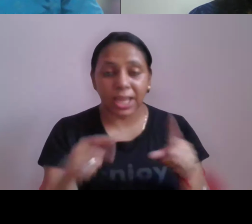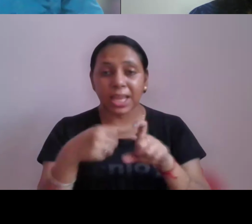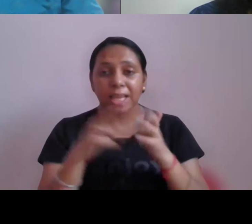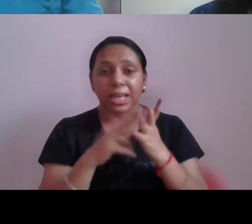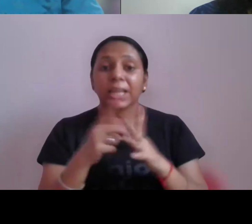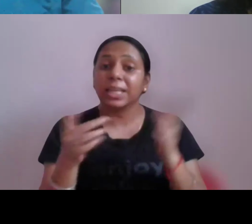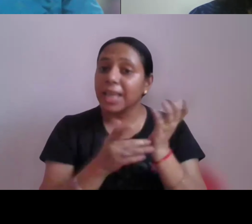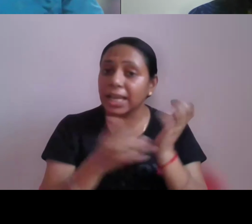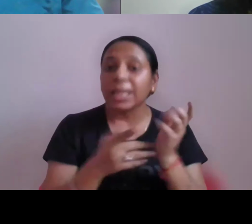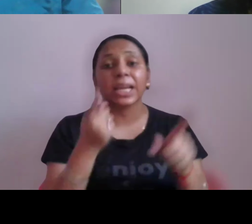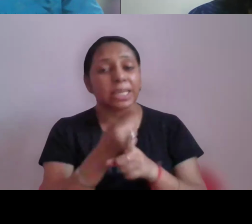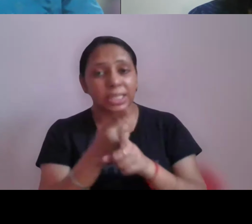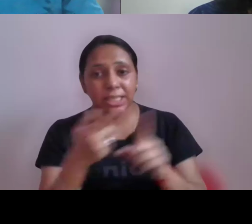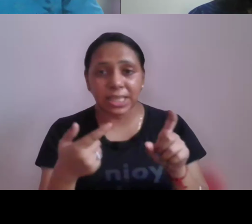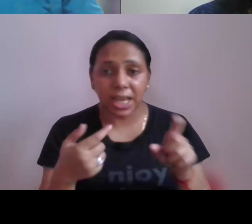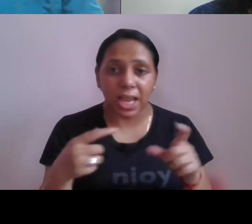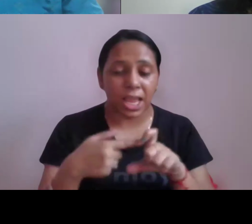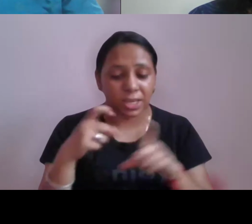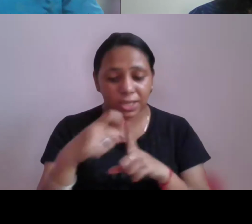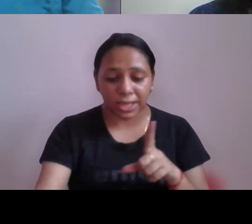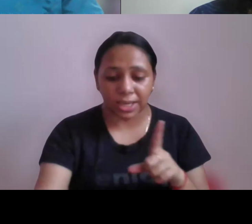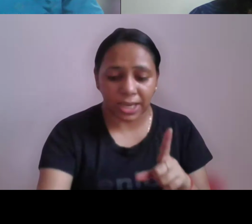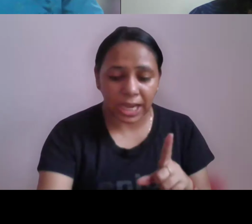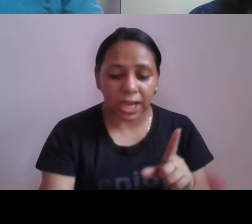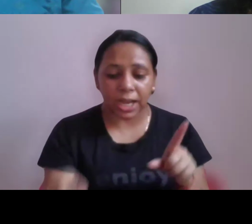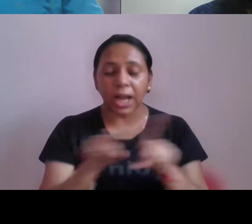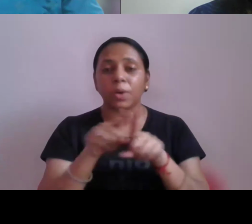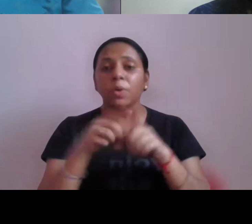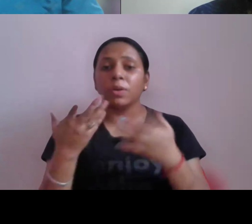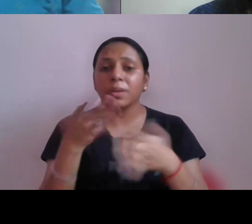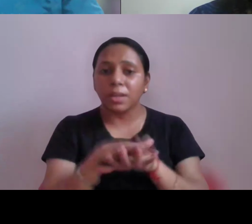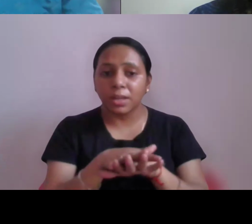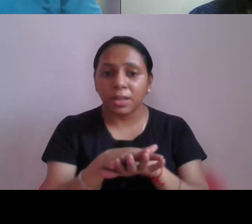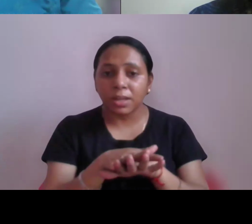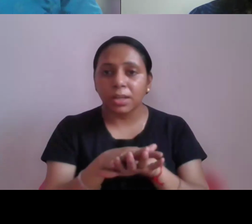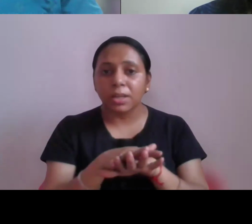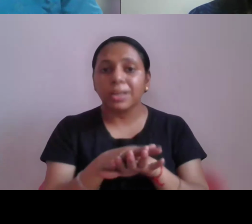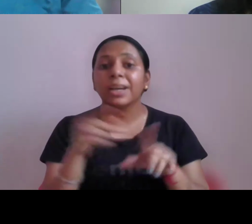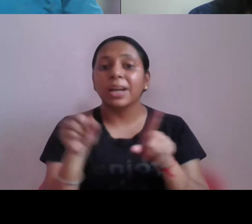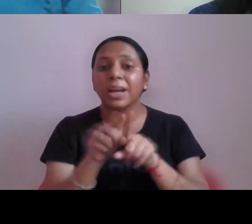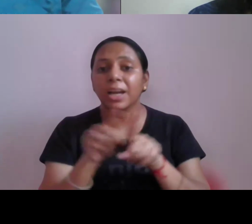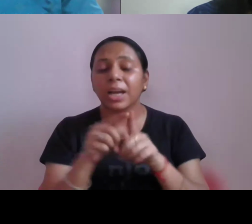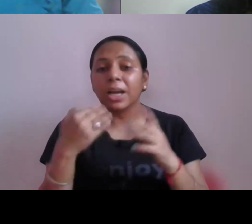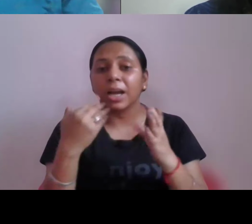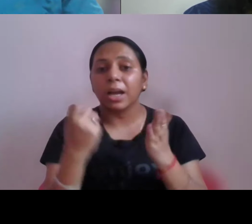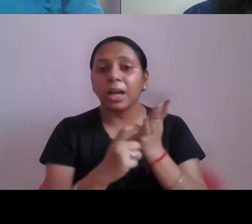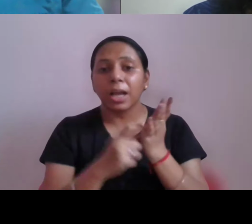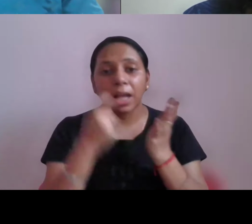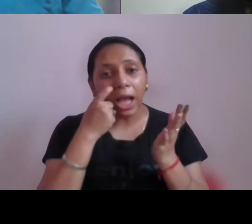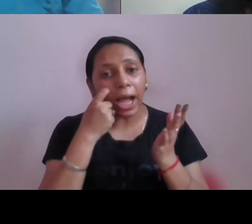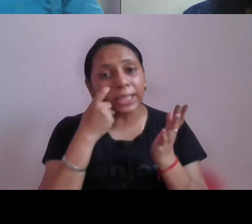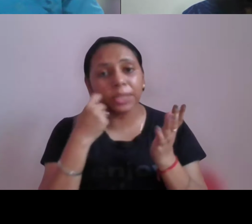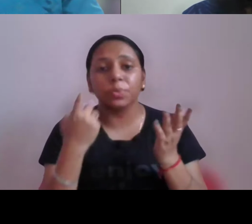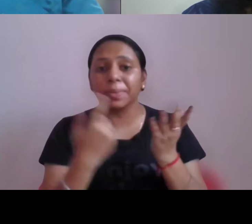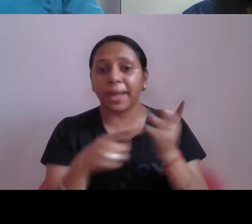techniques for teacher and teacher educators, including how to use strategies in the classroom to enhance attention and improve